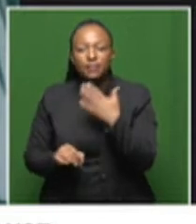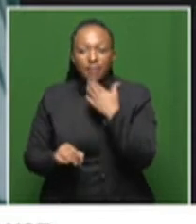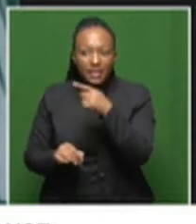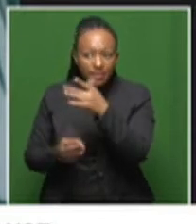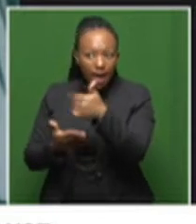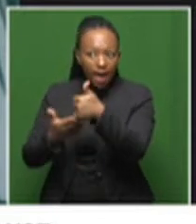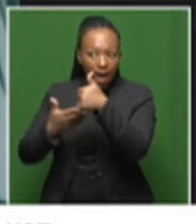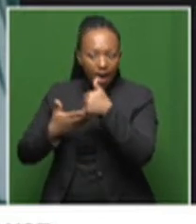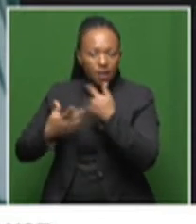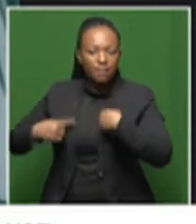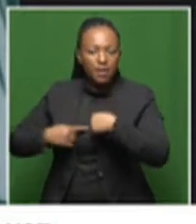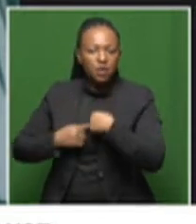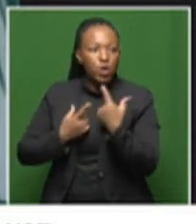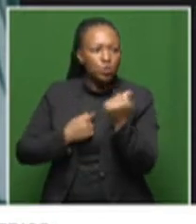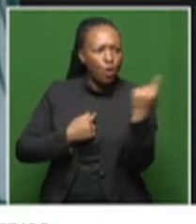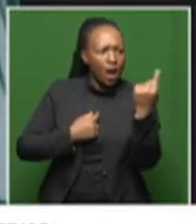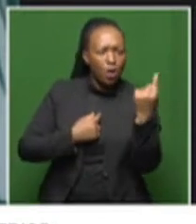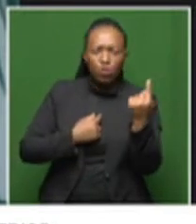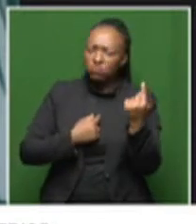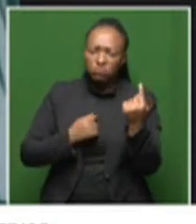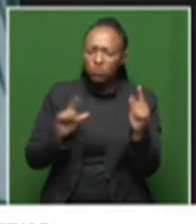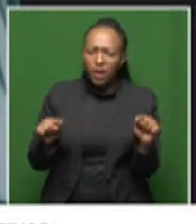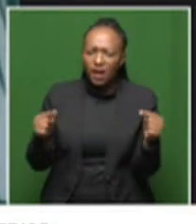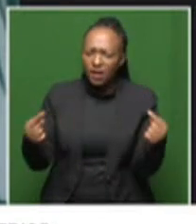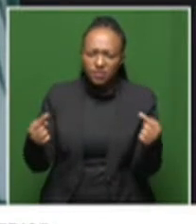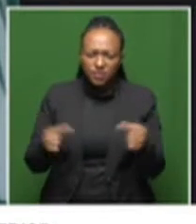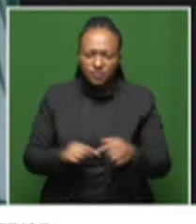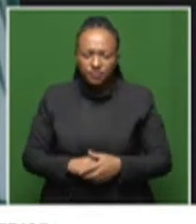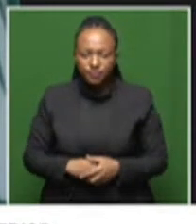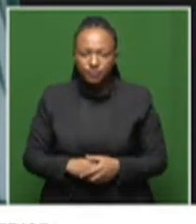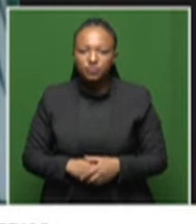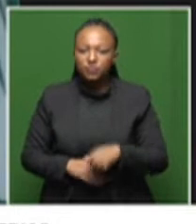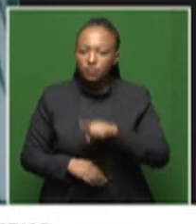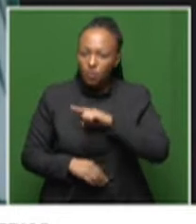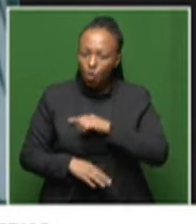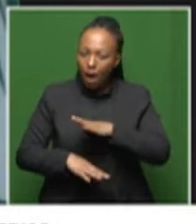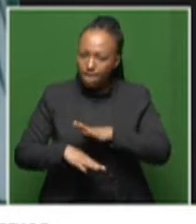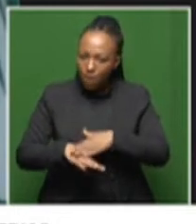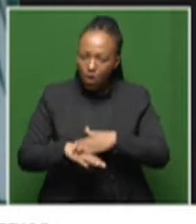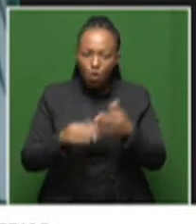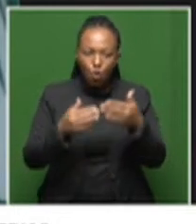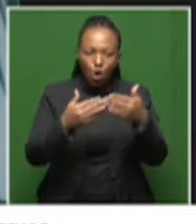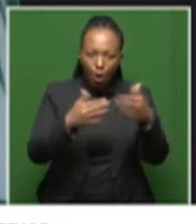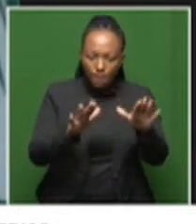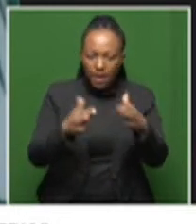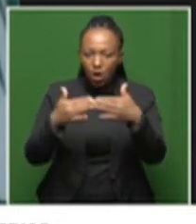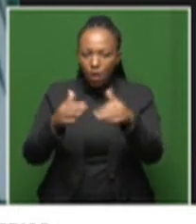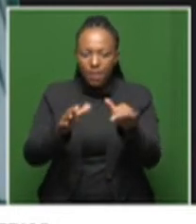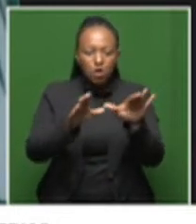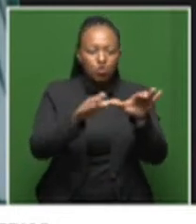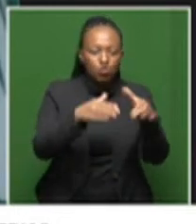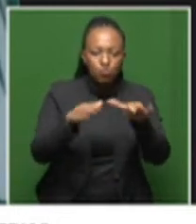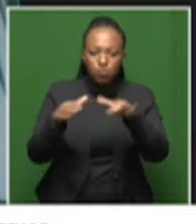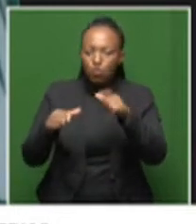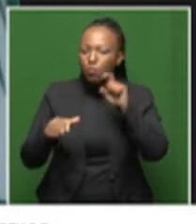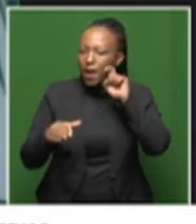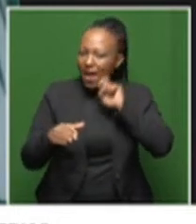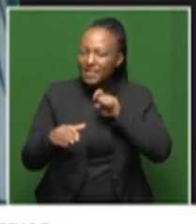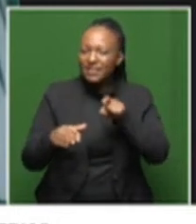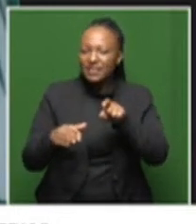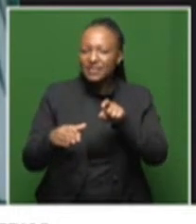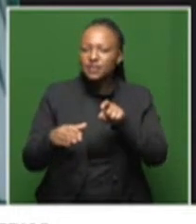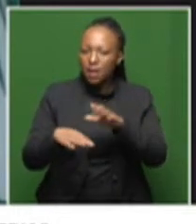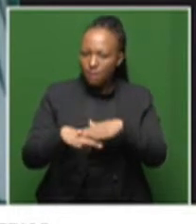because we can't do this alone. As we roll out more and opening for more age groups, I want to also indicate